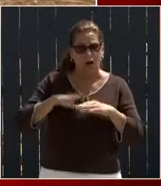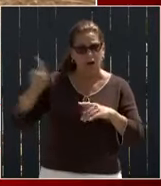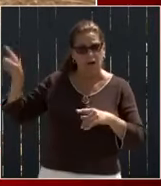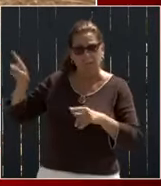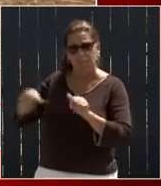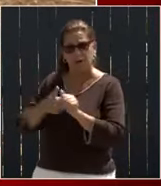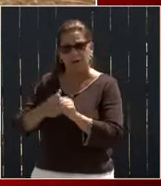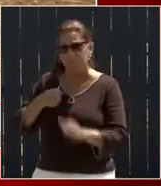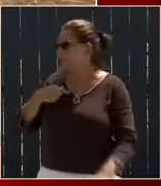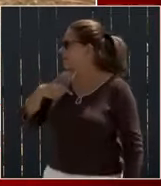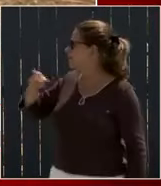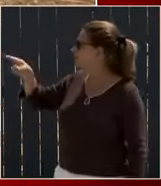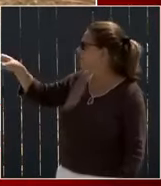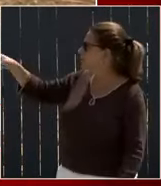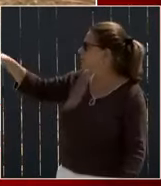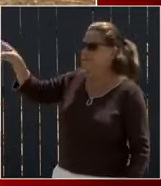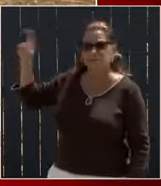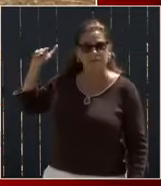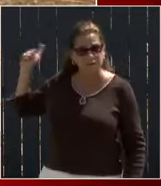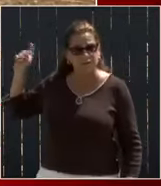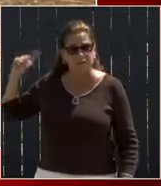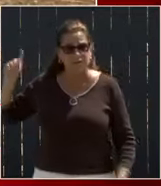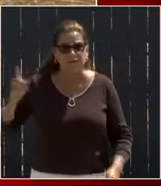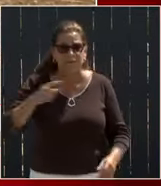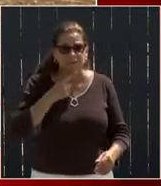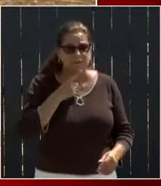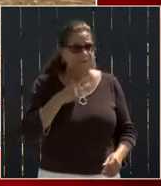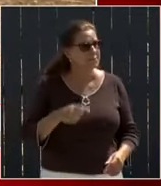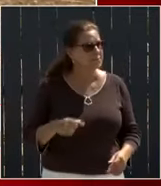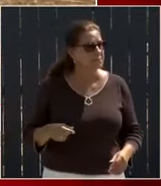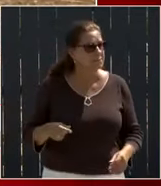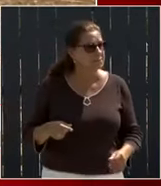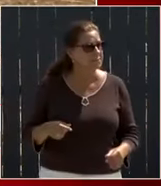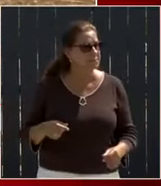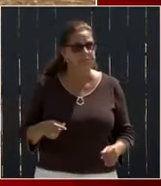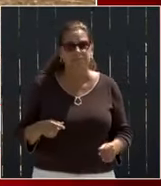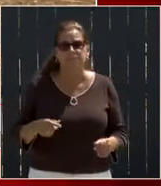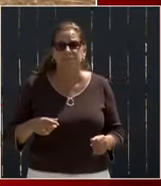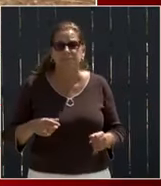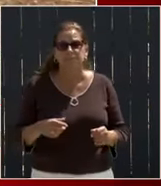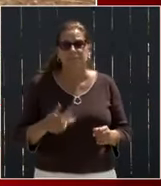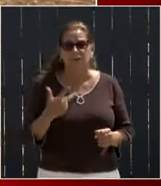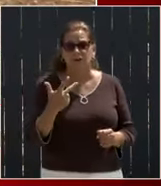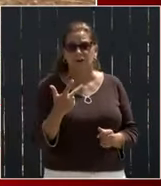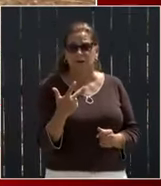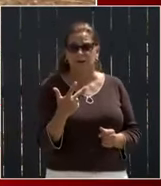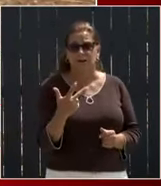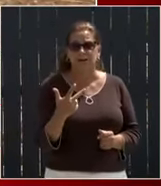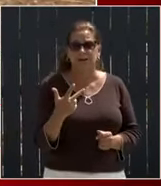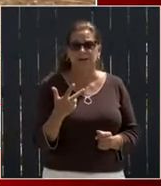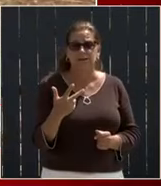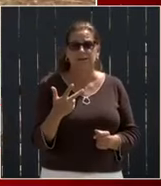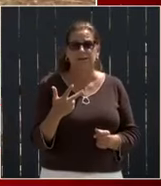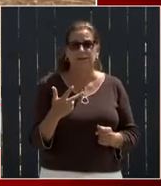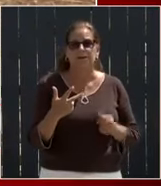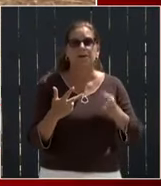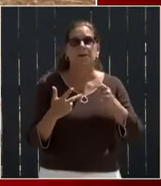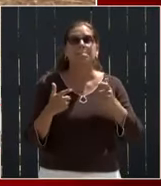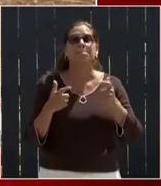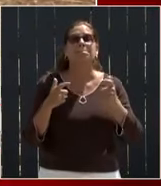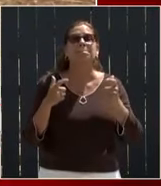district's 79 supermarkets are east of the river. That's far too few. Lidl will make us add another one, and